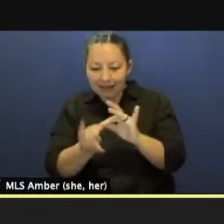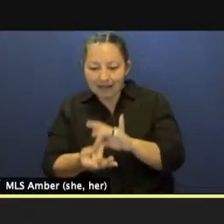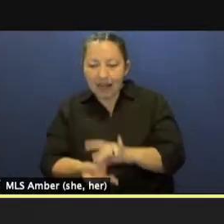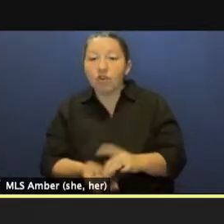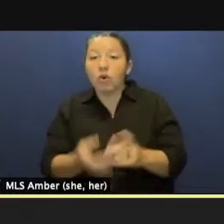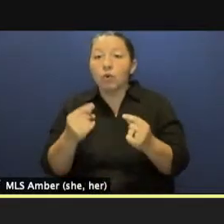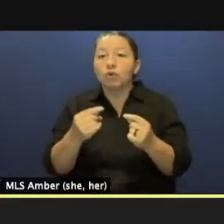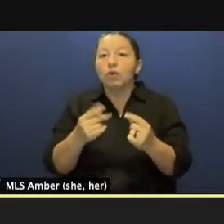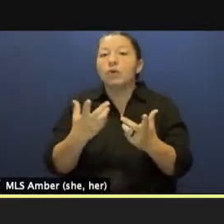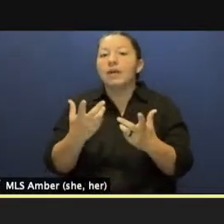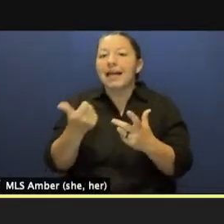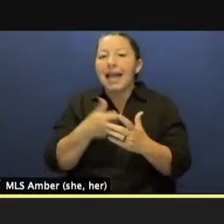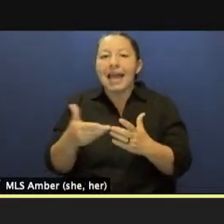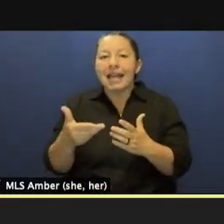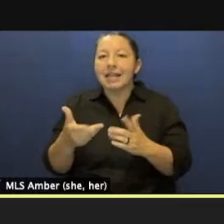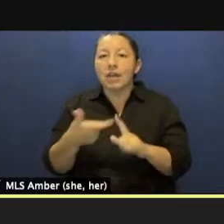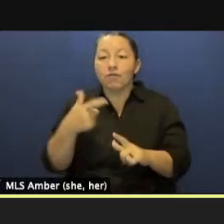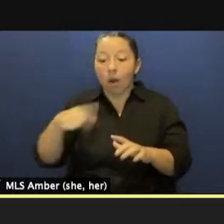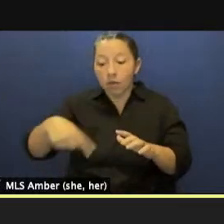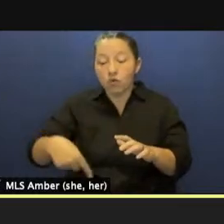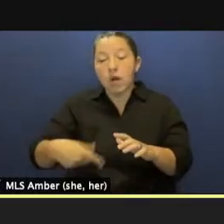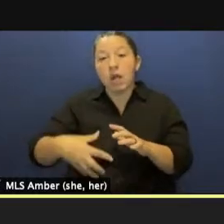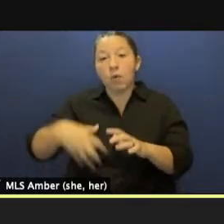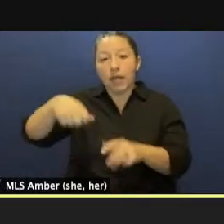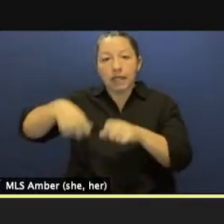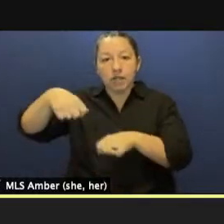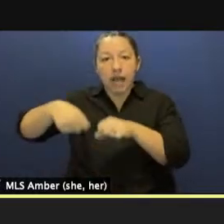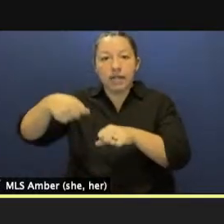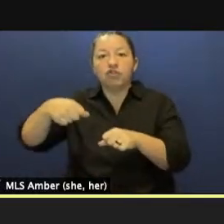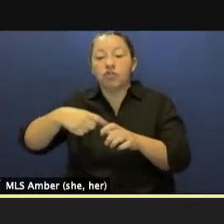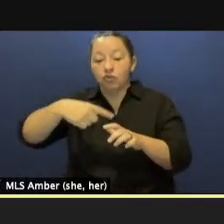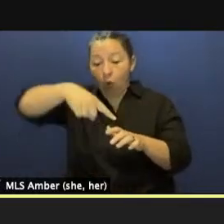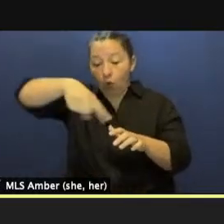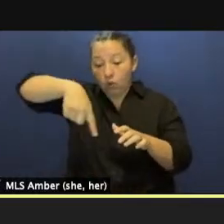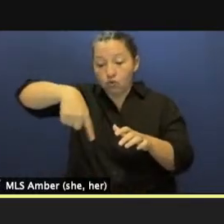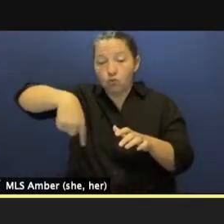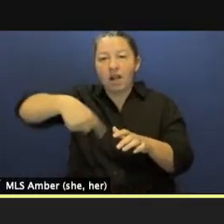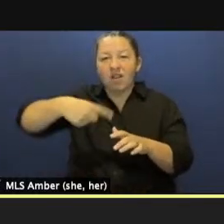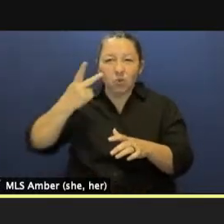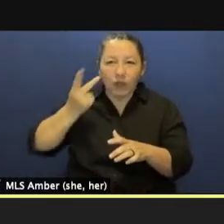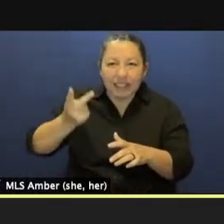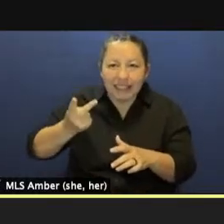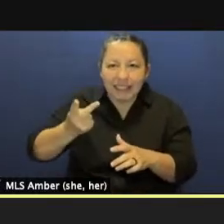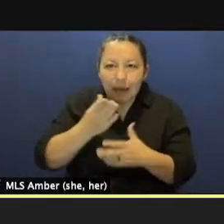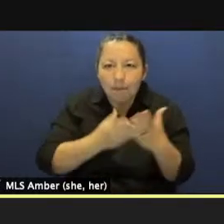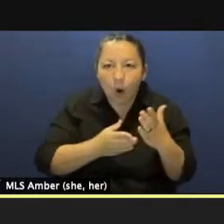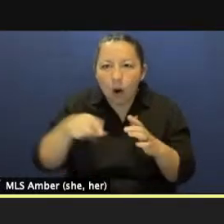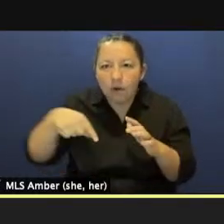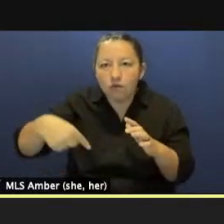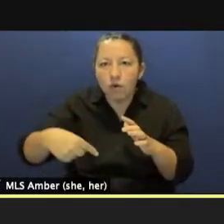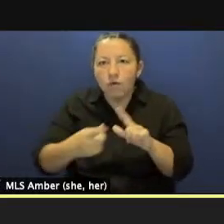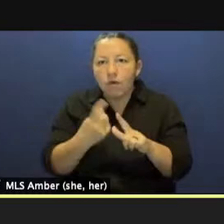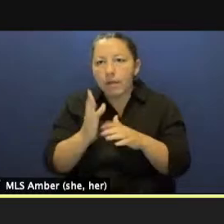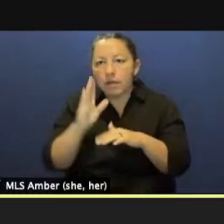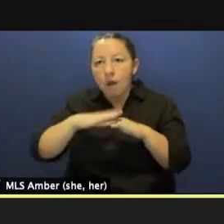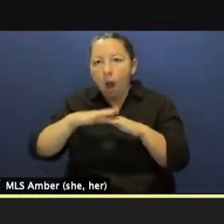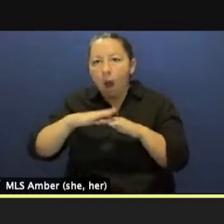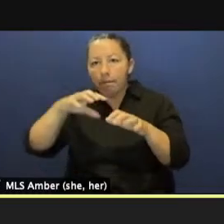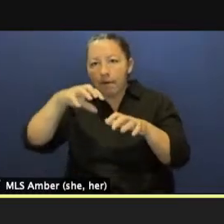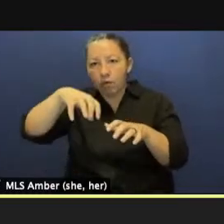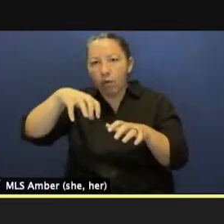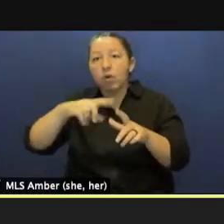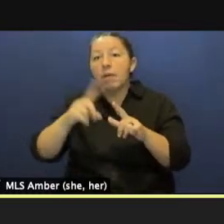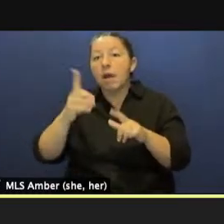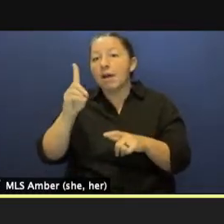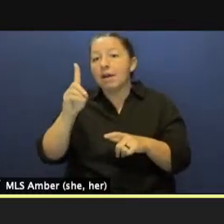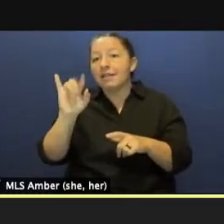tailings that come up from the drill. You can see the top part of the drill poking out the top of the rover. And then our divining rod, if you will, is the